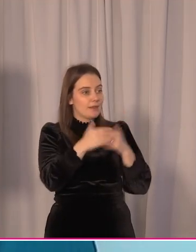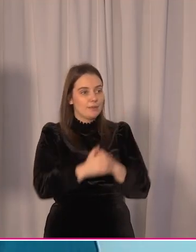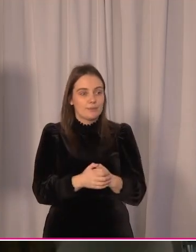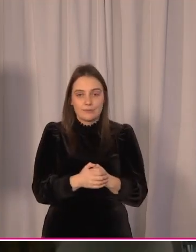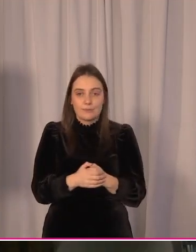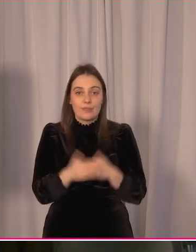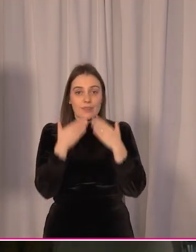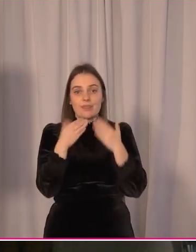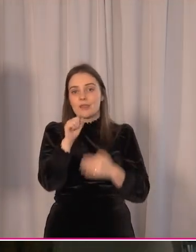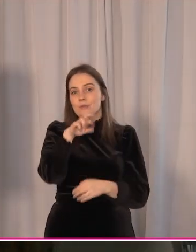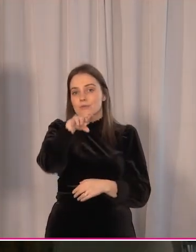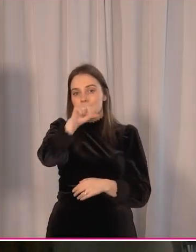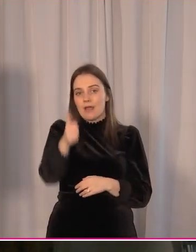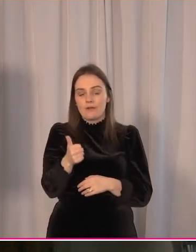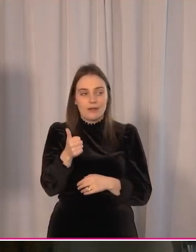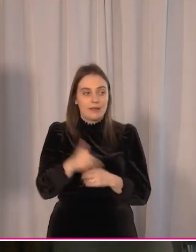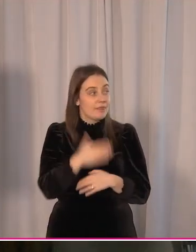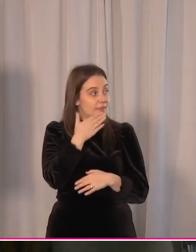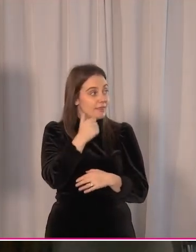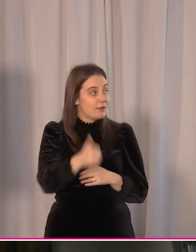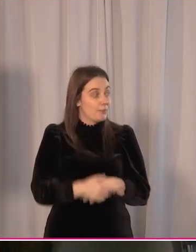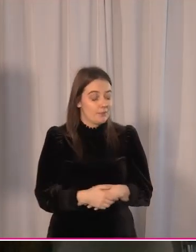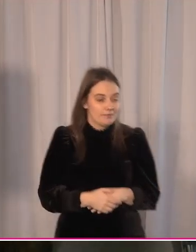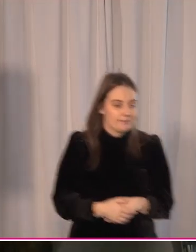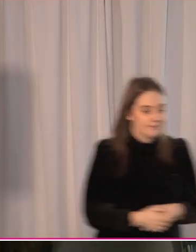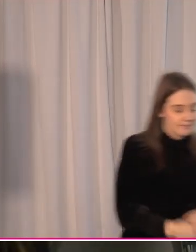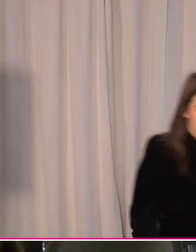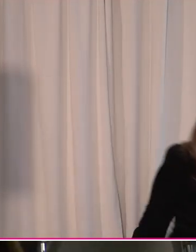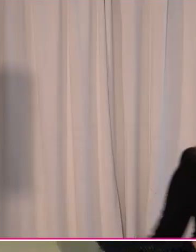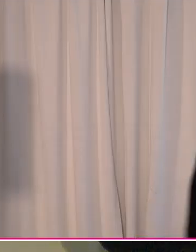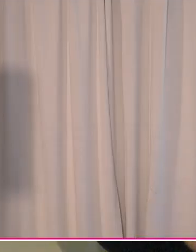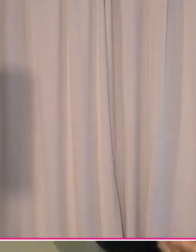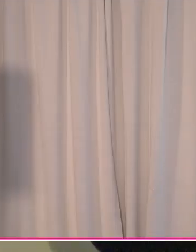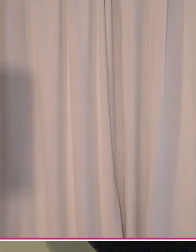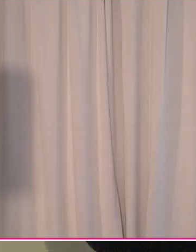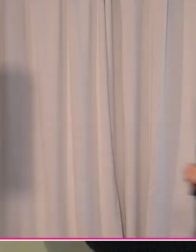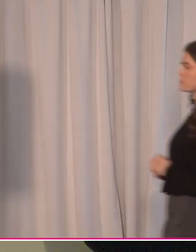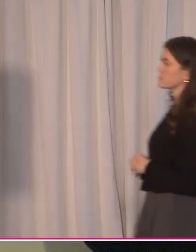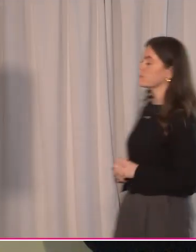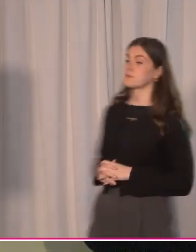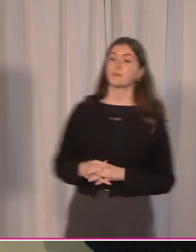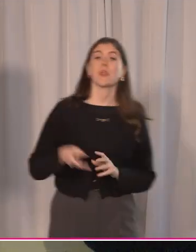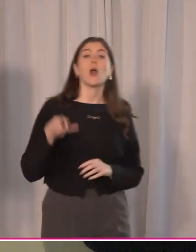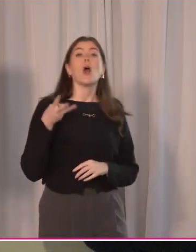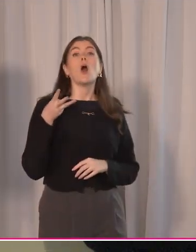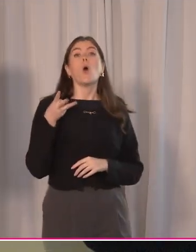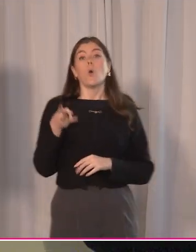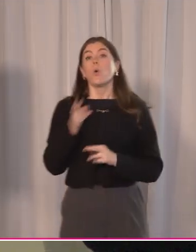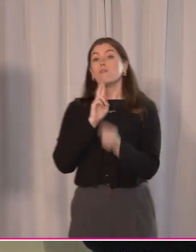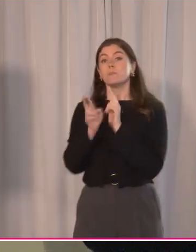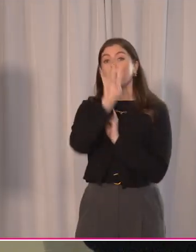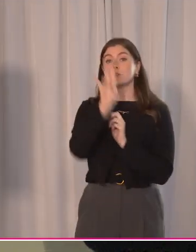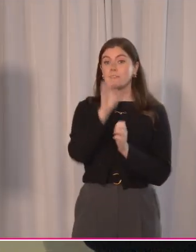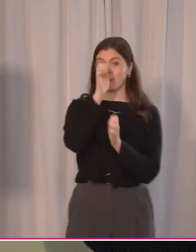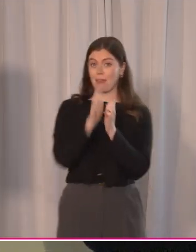Sara, for that. But happy to get any questions. Yeah, we'll be taking questions at the end when everybody speaks,